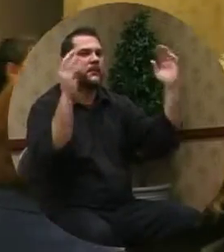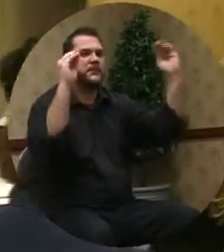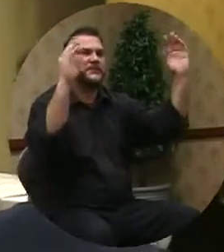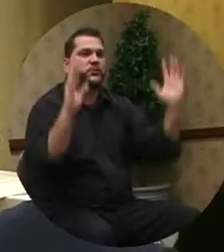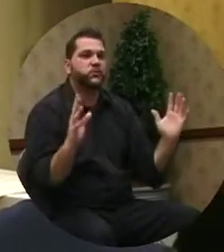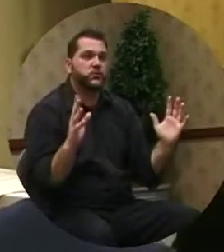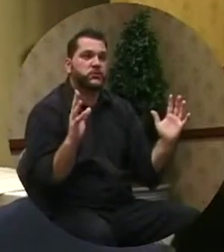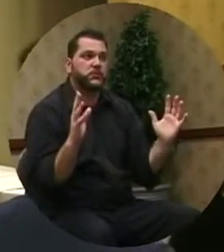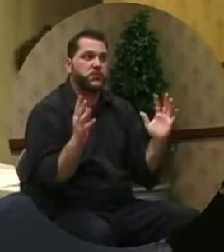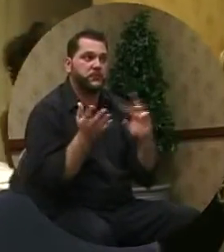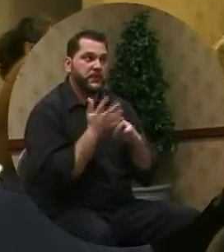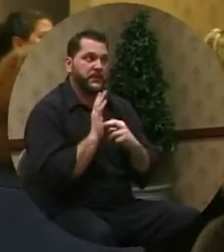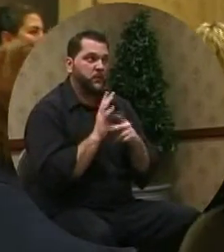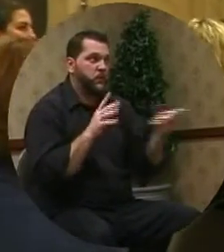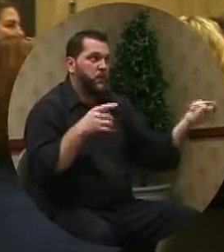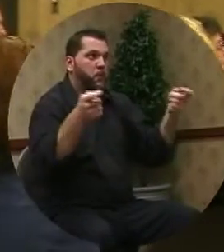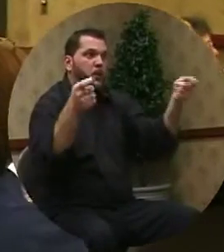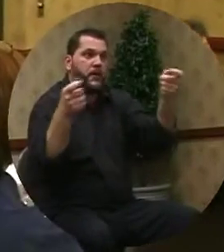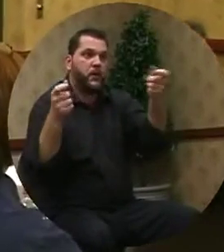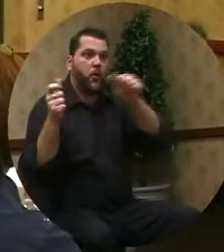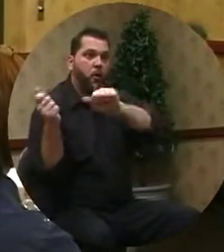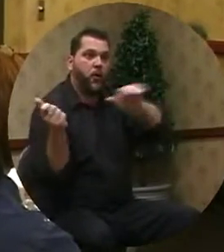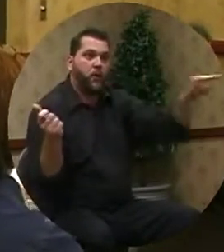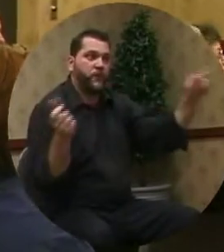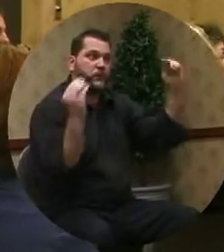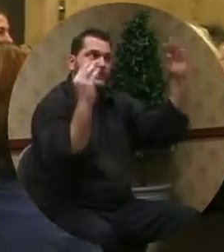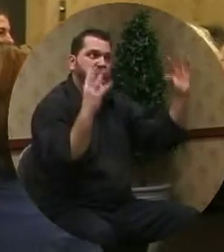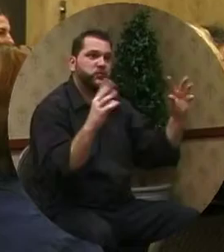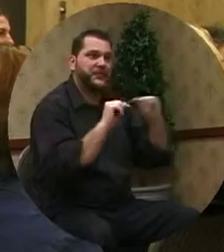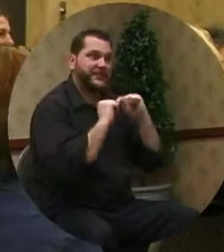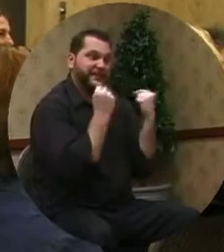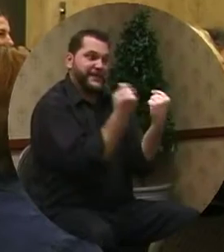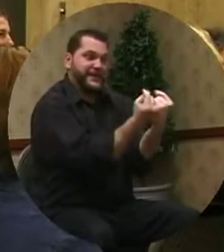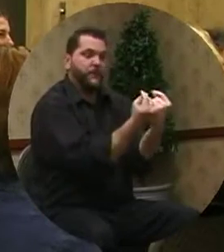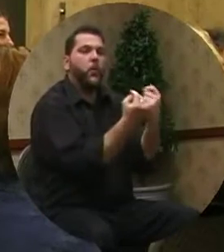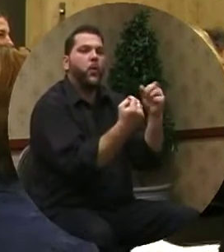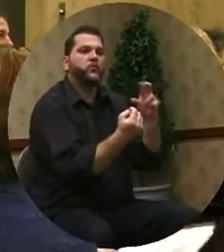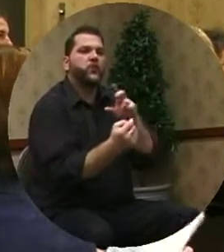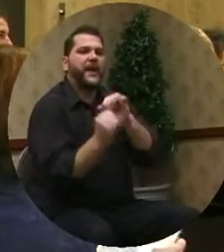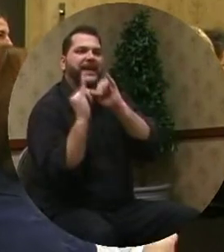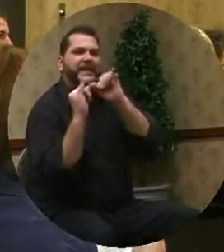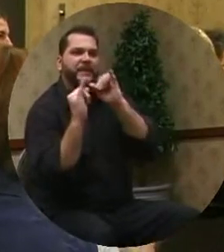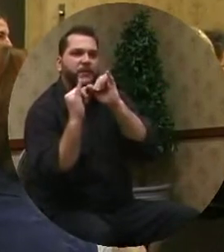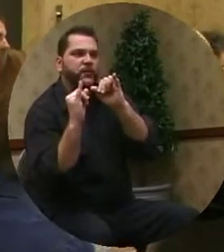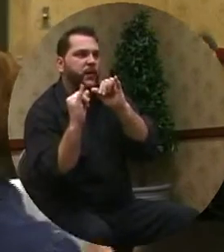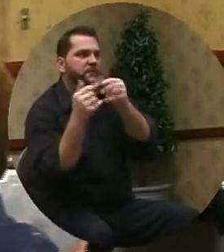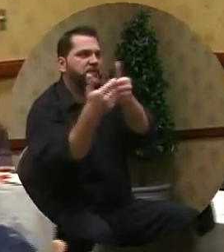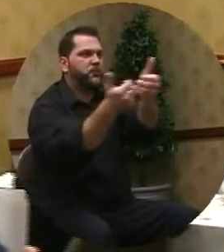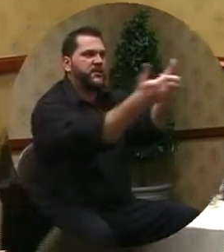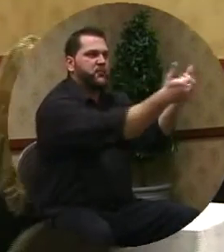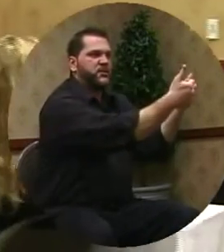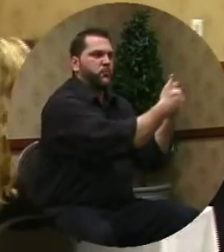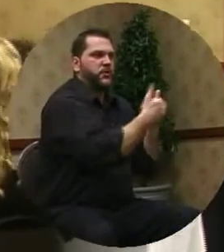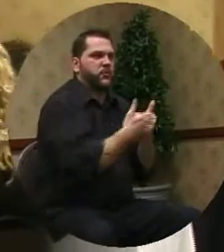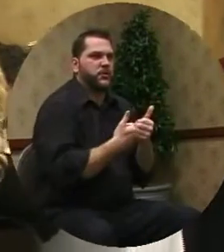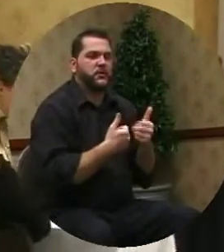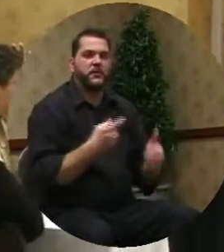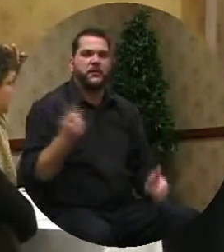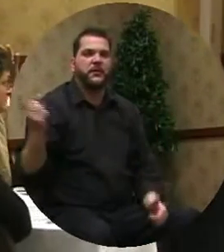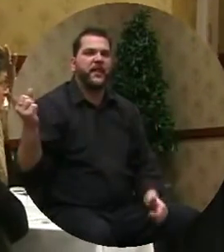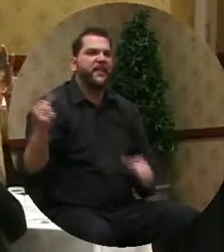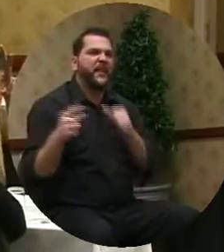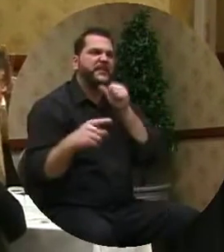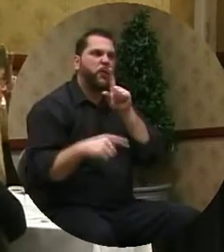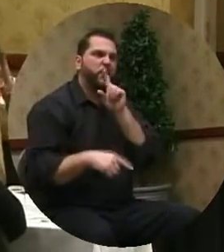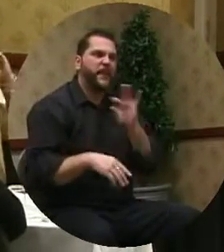get them all as a team, or would you try to interview them so you'd have multiple? That's a political question more than a functional